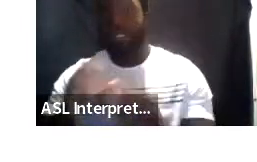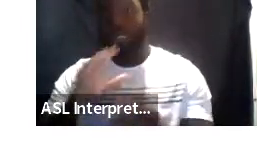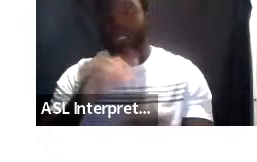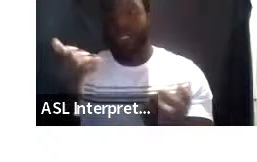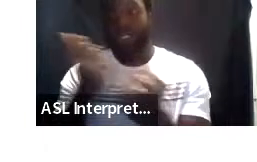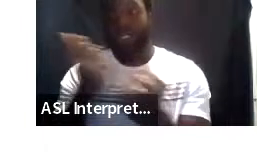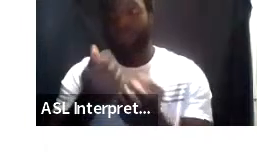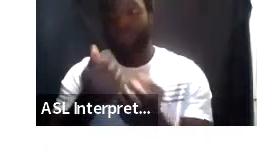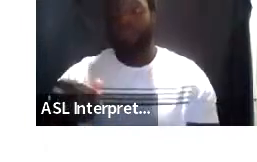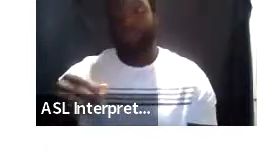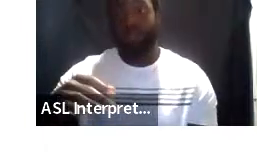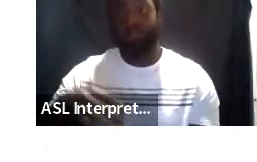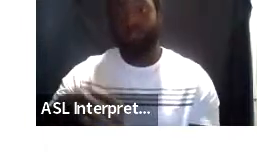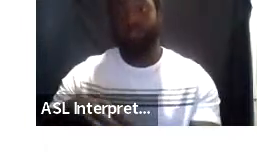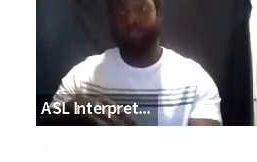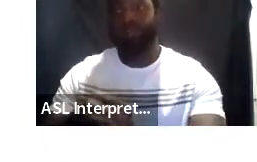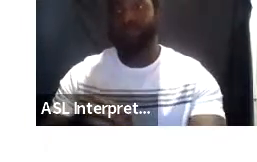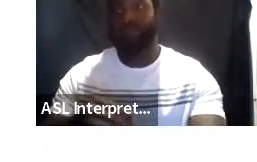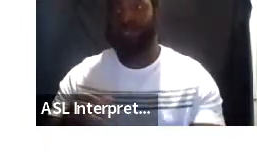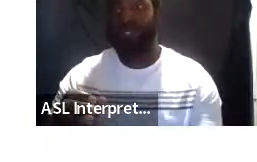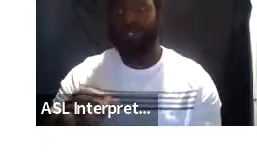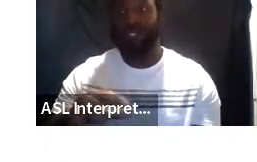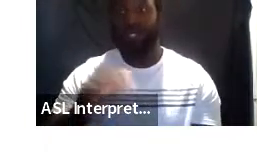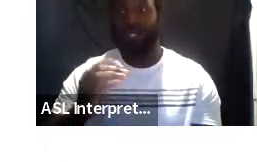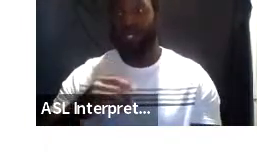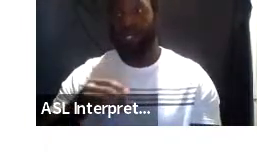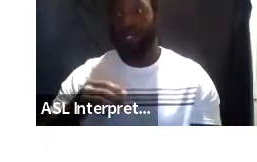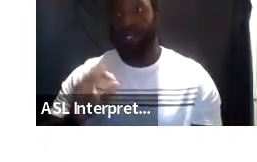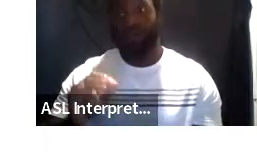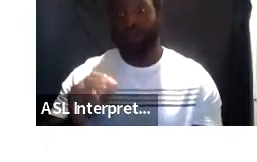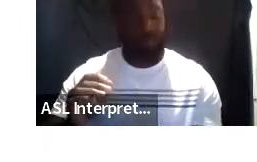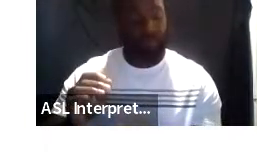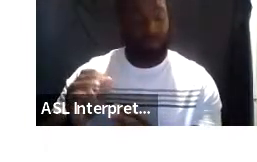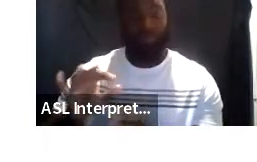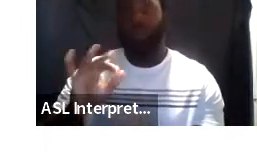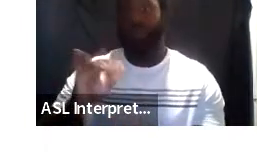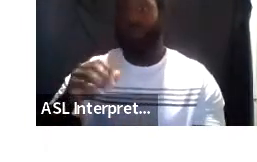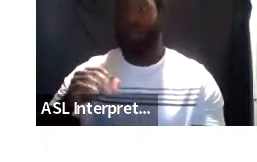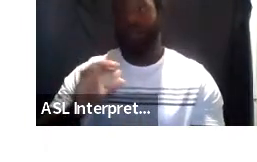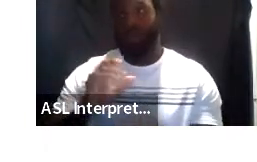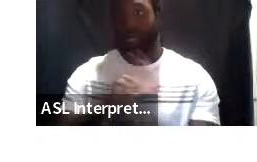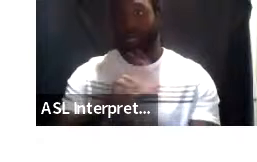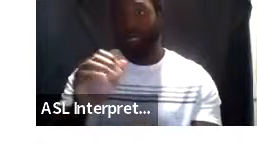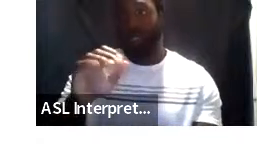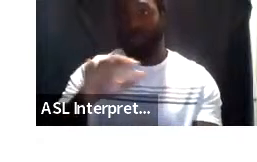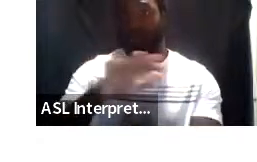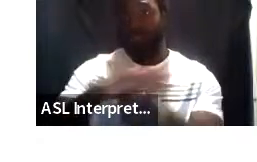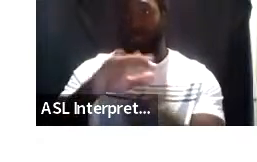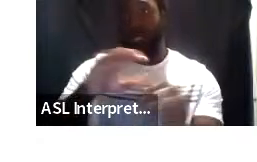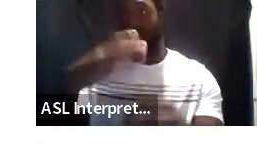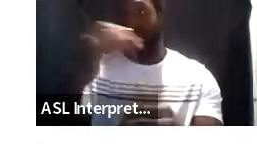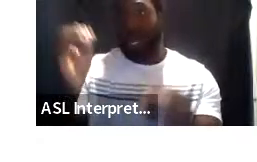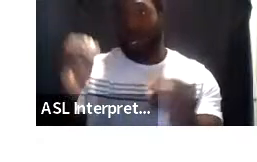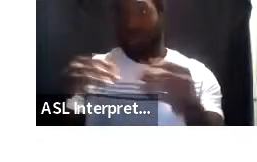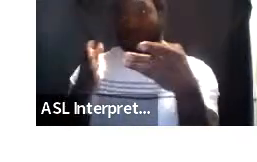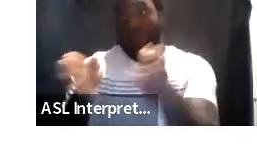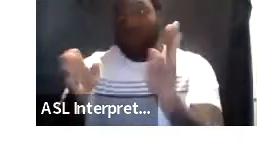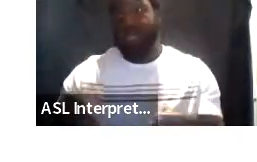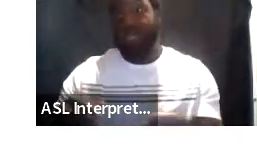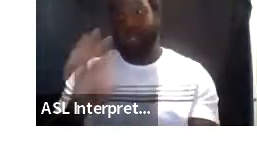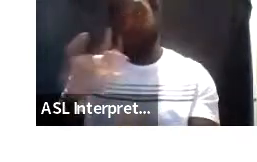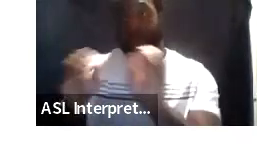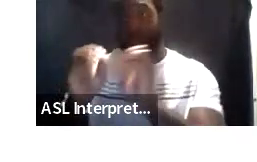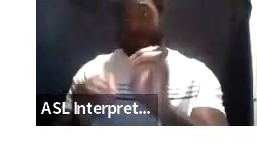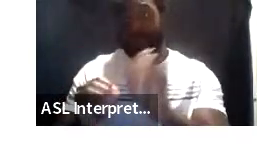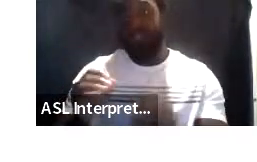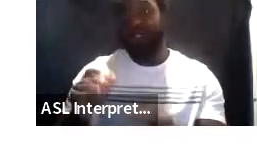city. It would support the retrofitting of our building stock by getting zoning out of the way of making buildings clean and efficient by accommodating a